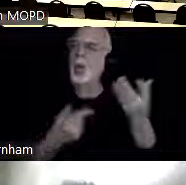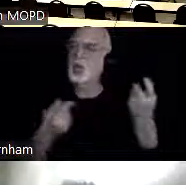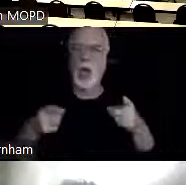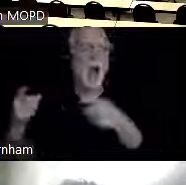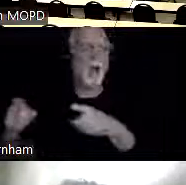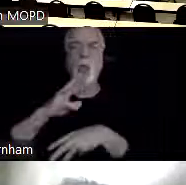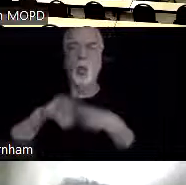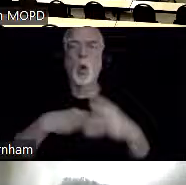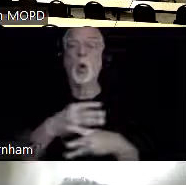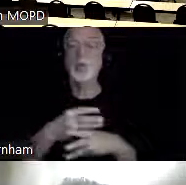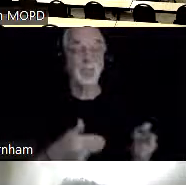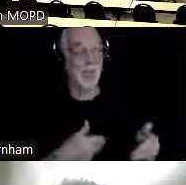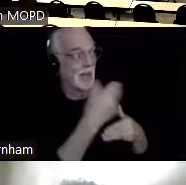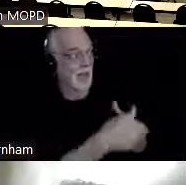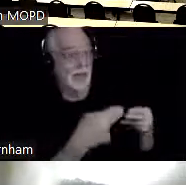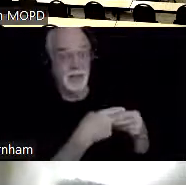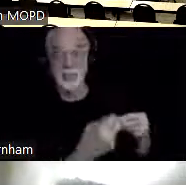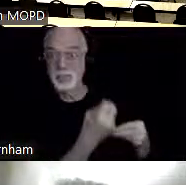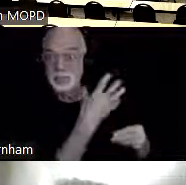So, can we have the next slide?